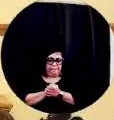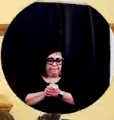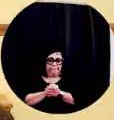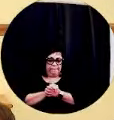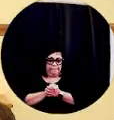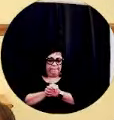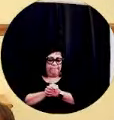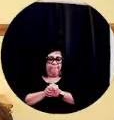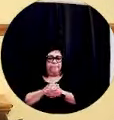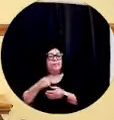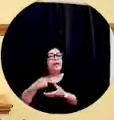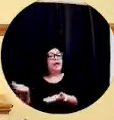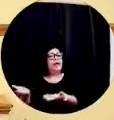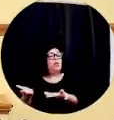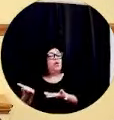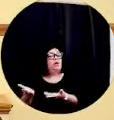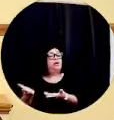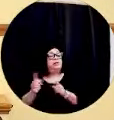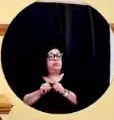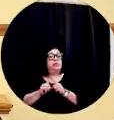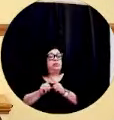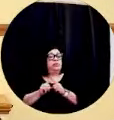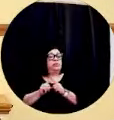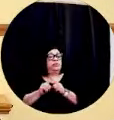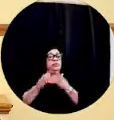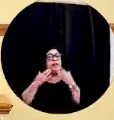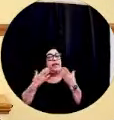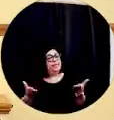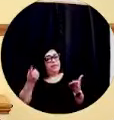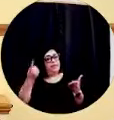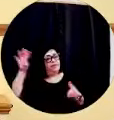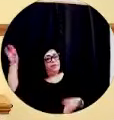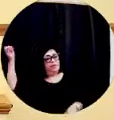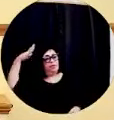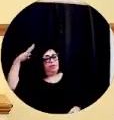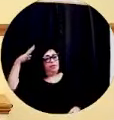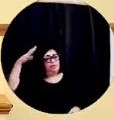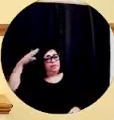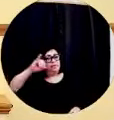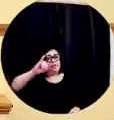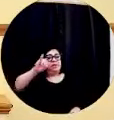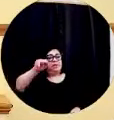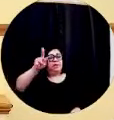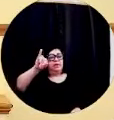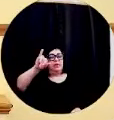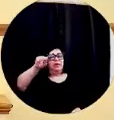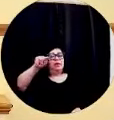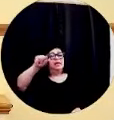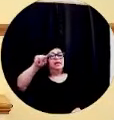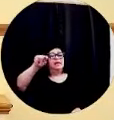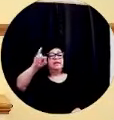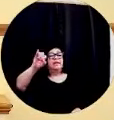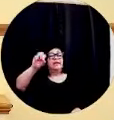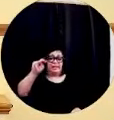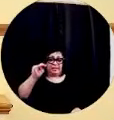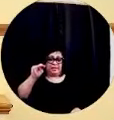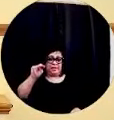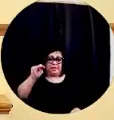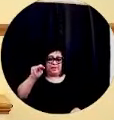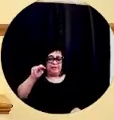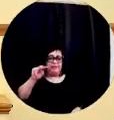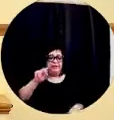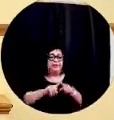I want to thank you for your gracious invitation to speak on this Woman's